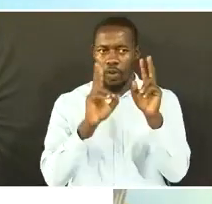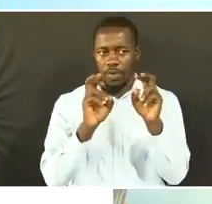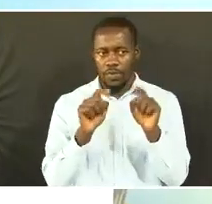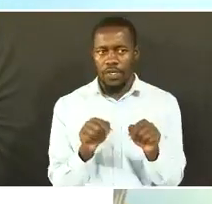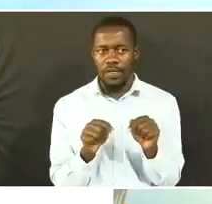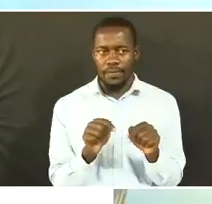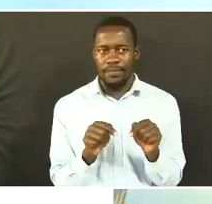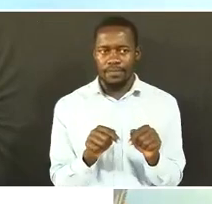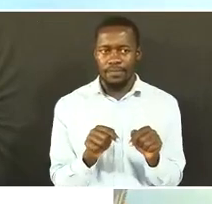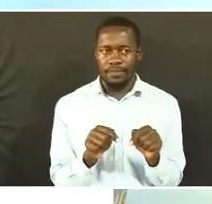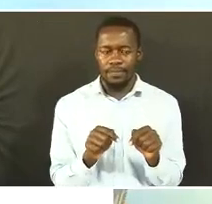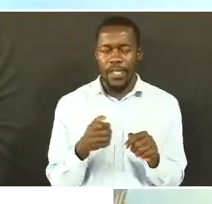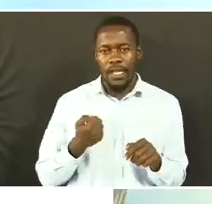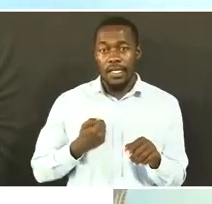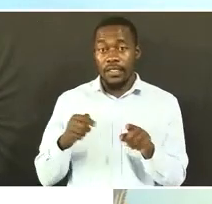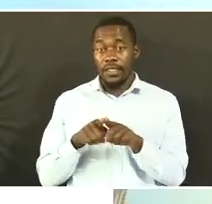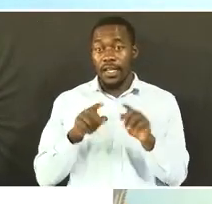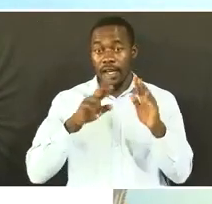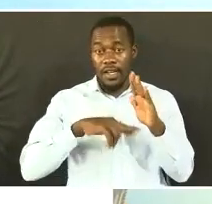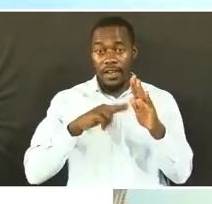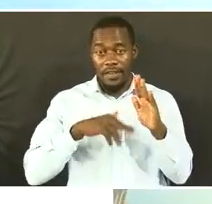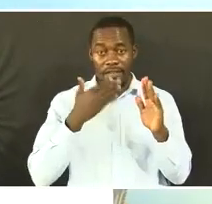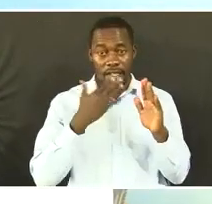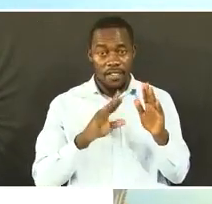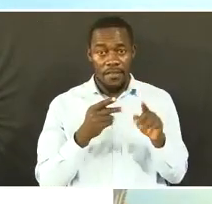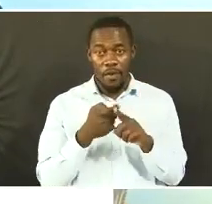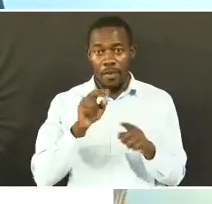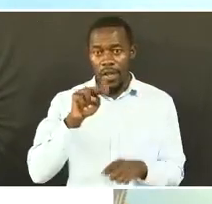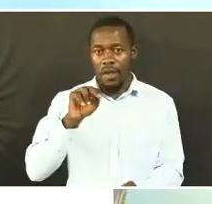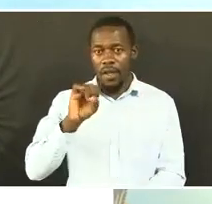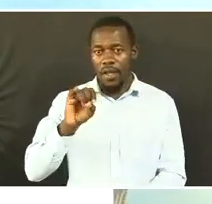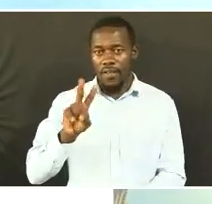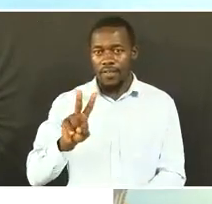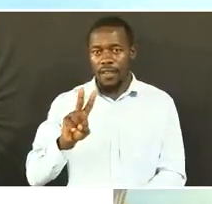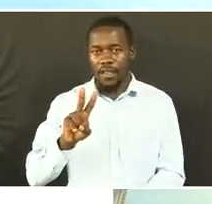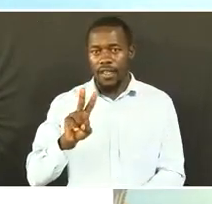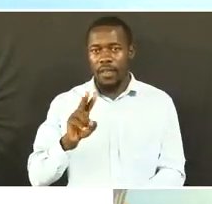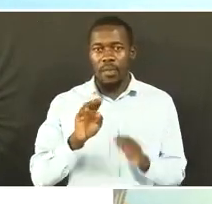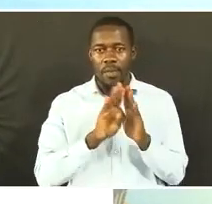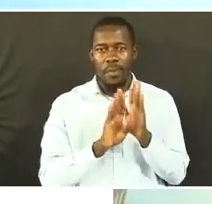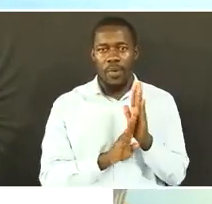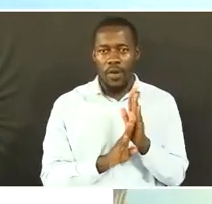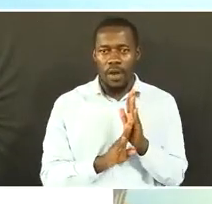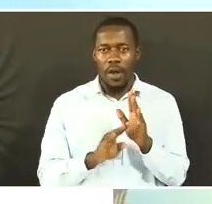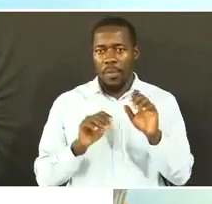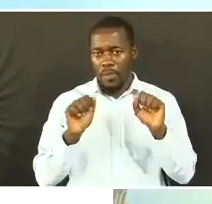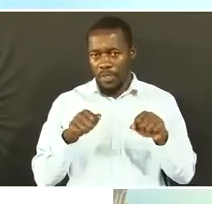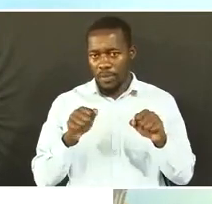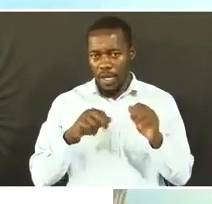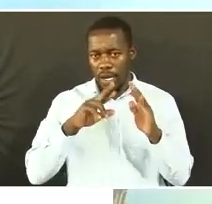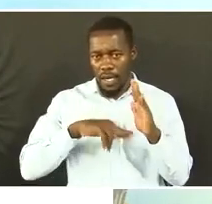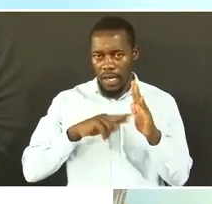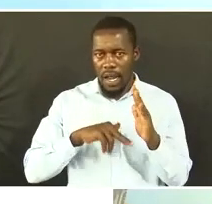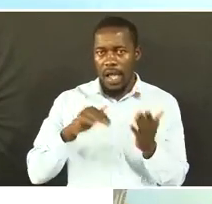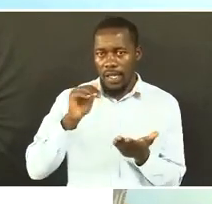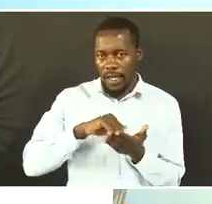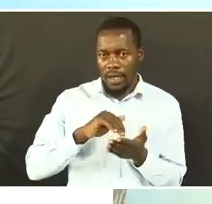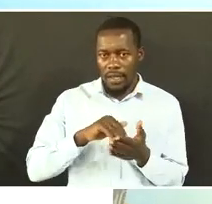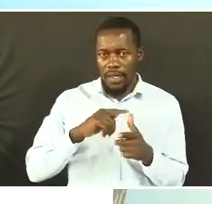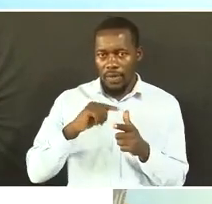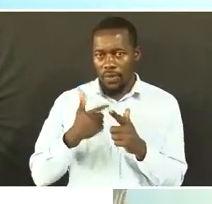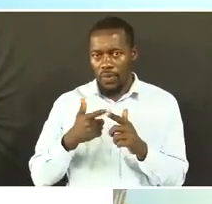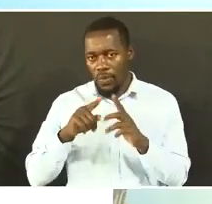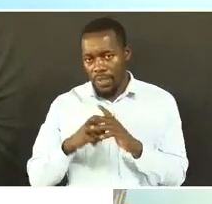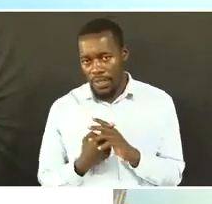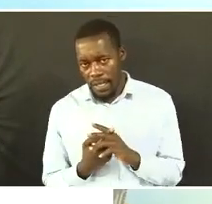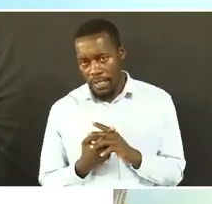us from the NIV version. You follow in your version, as I just read it again in your hearing, as we set out